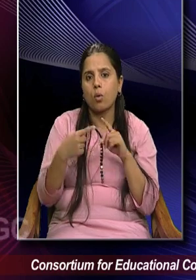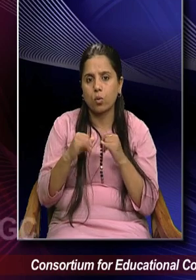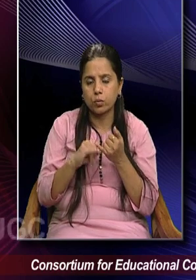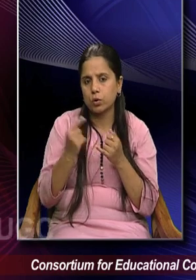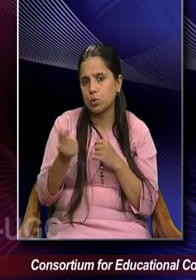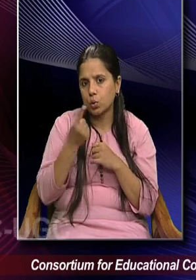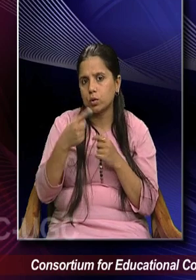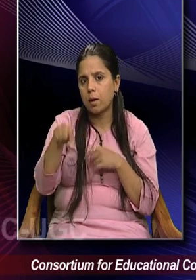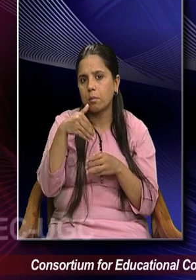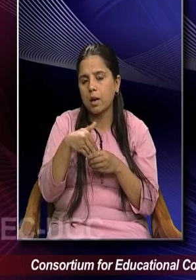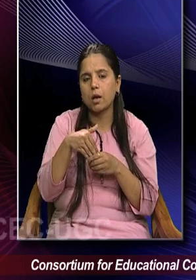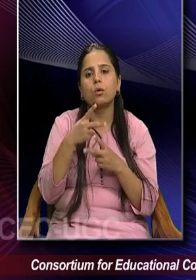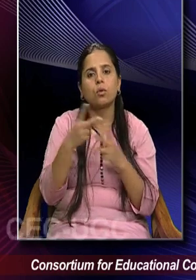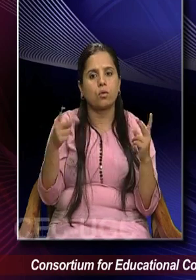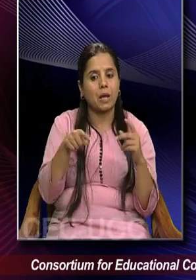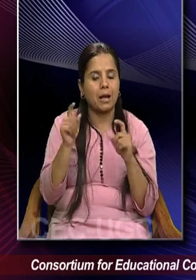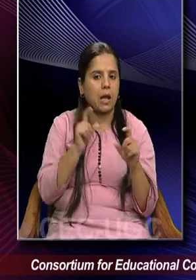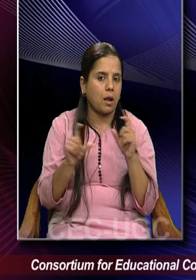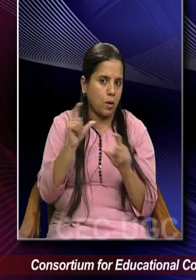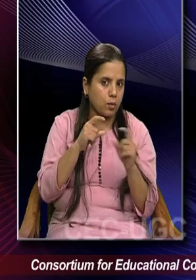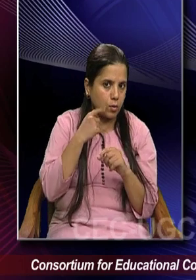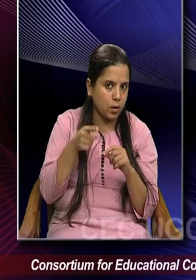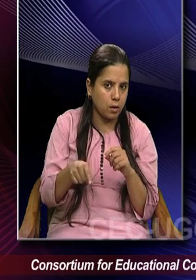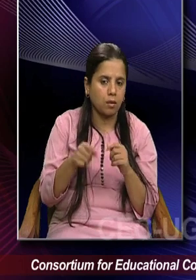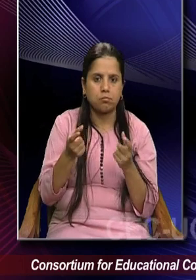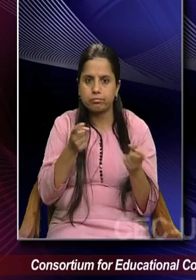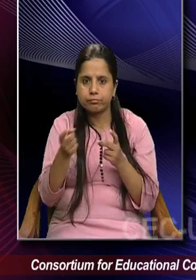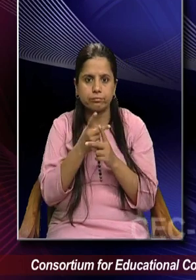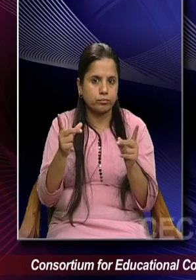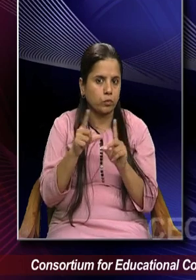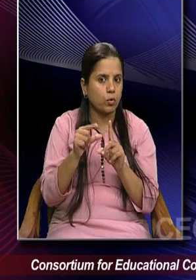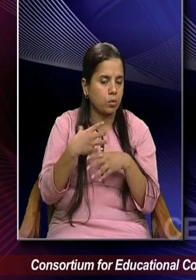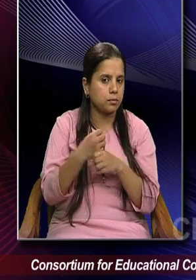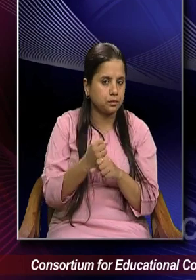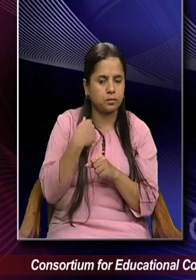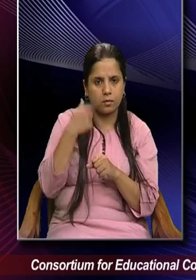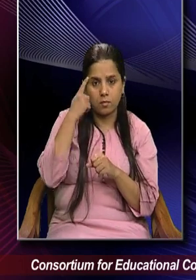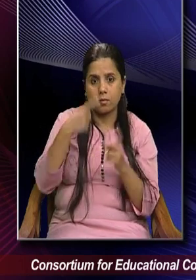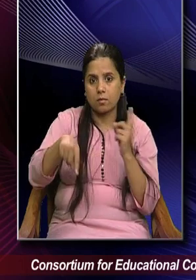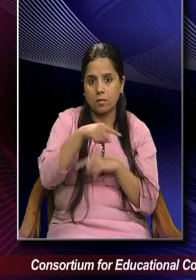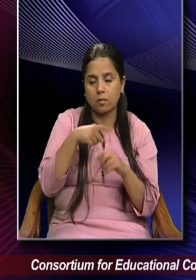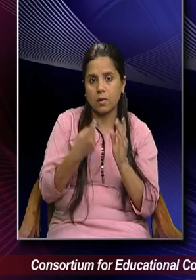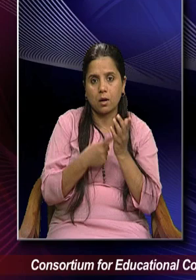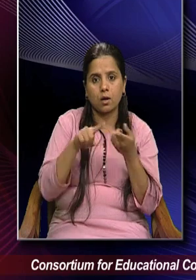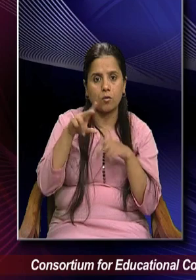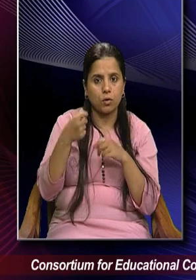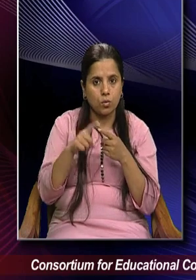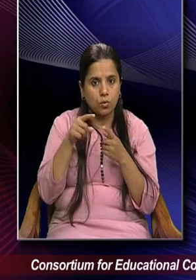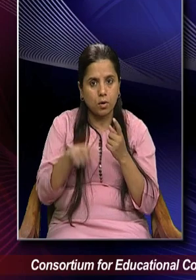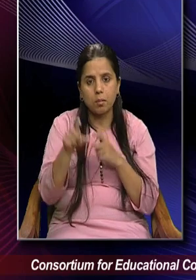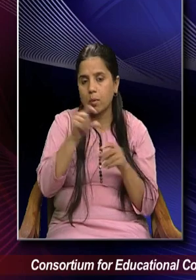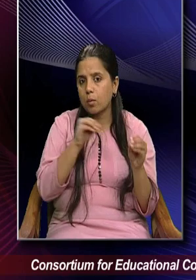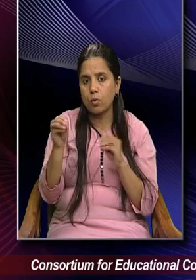generated content with careful moderation. Agencies covering refugee and migration